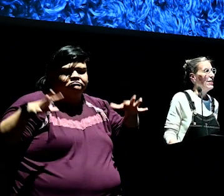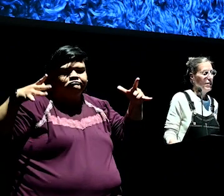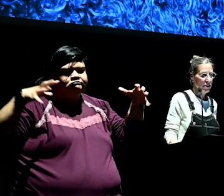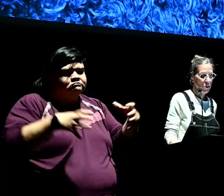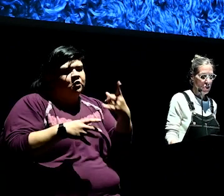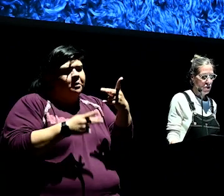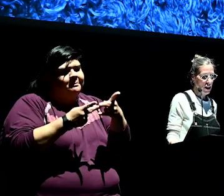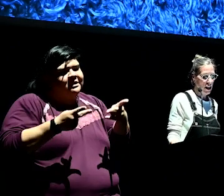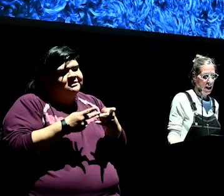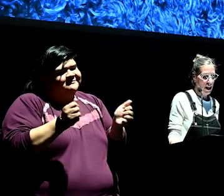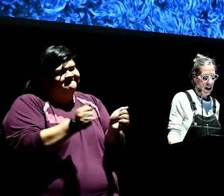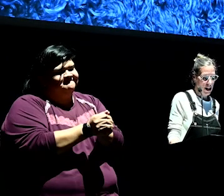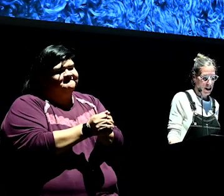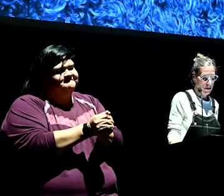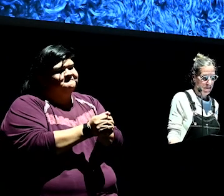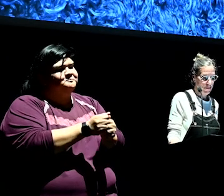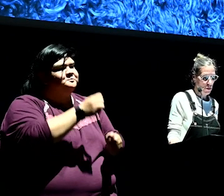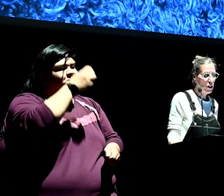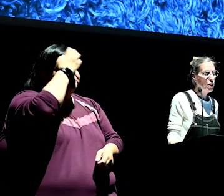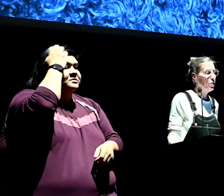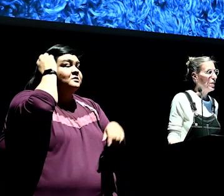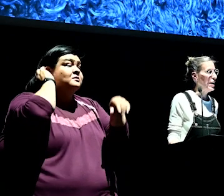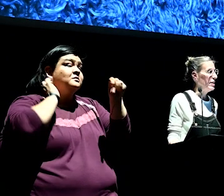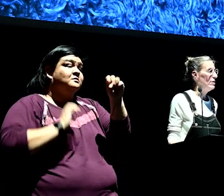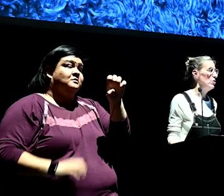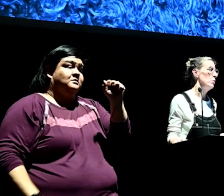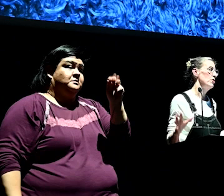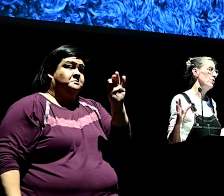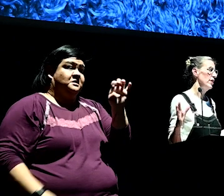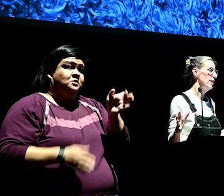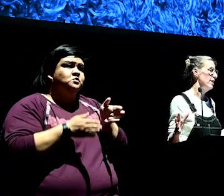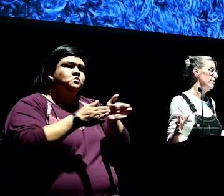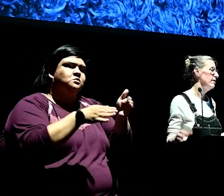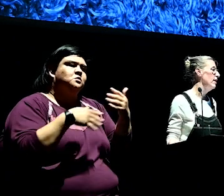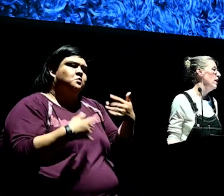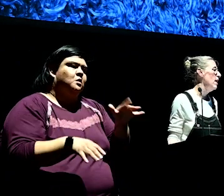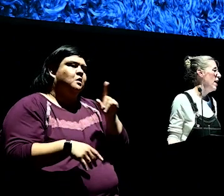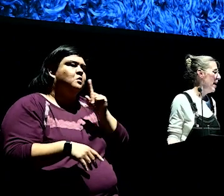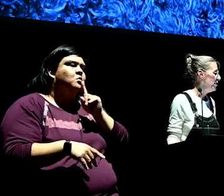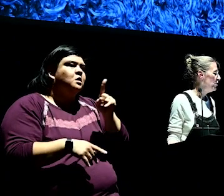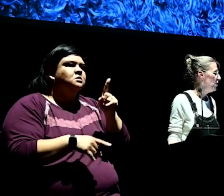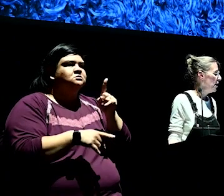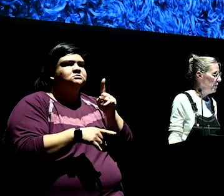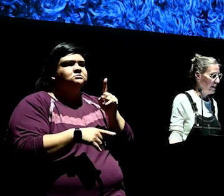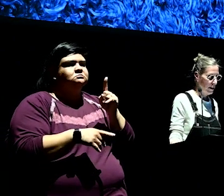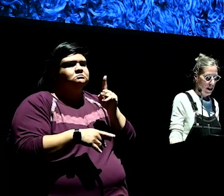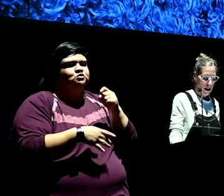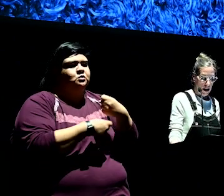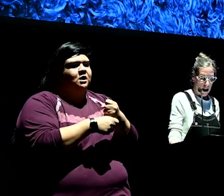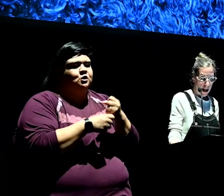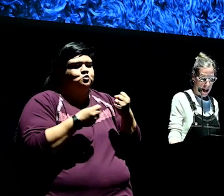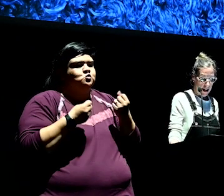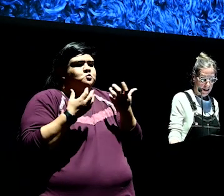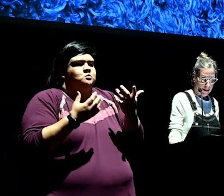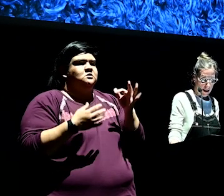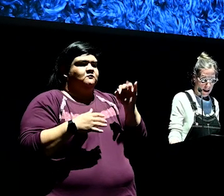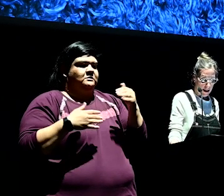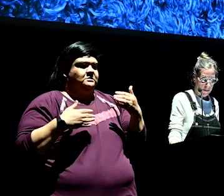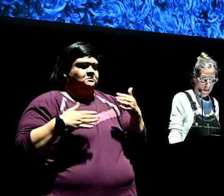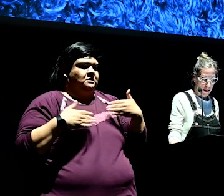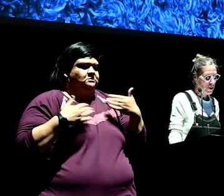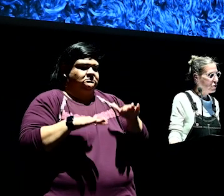had Sesame Street really created so much of the kids' entertainment,